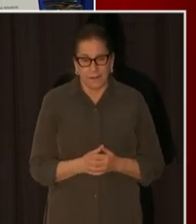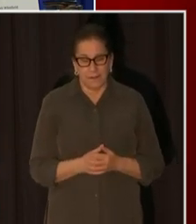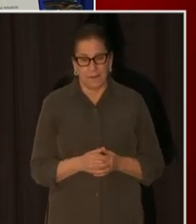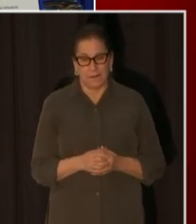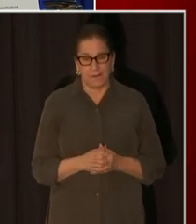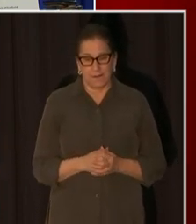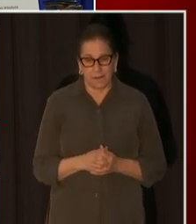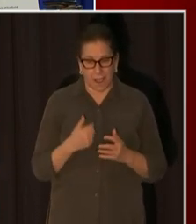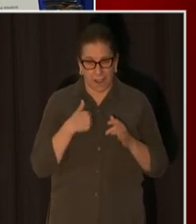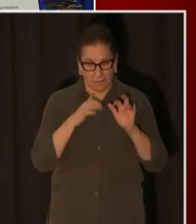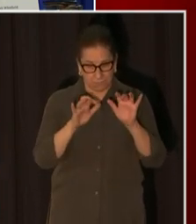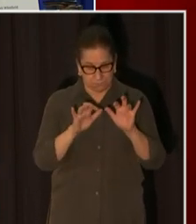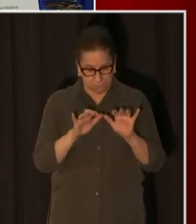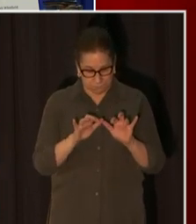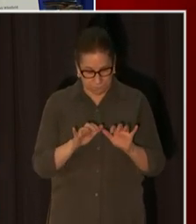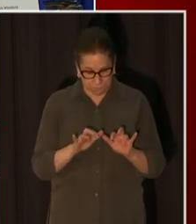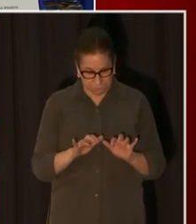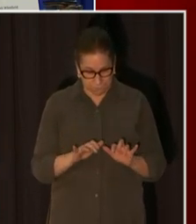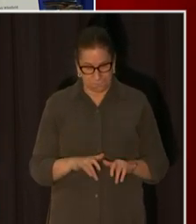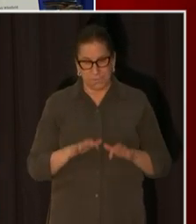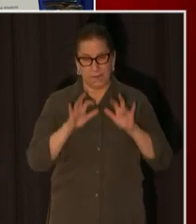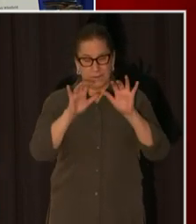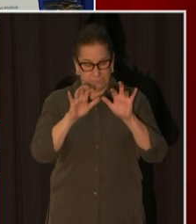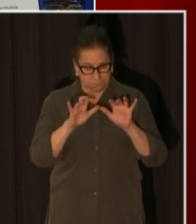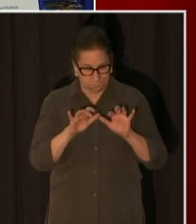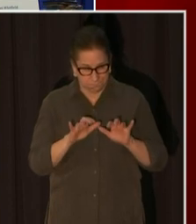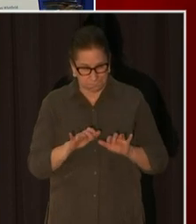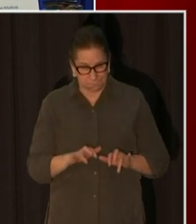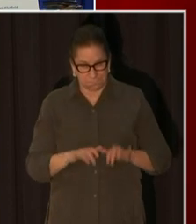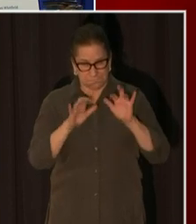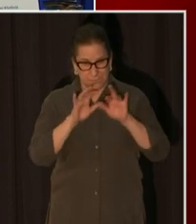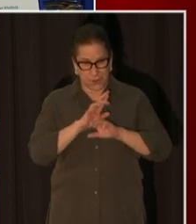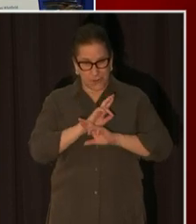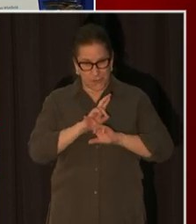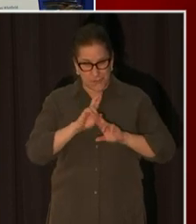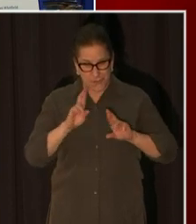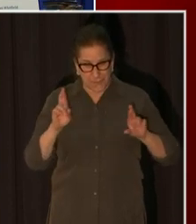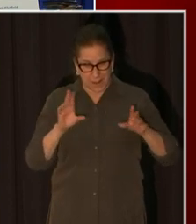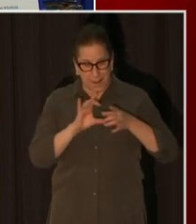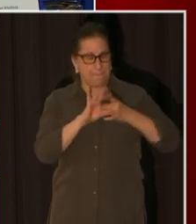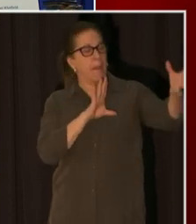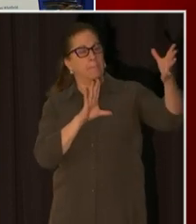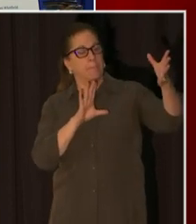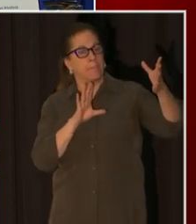Yes, thank you so much for this opportunity, and thank you so much for the panel.